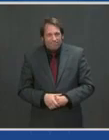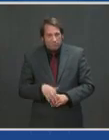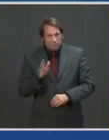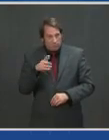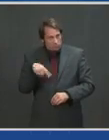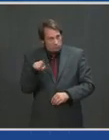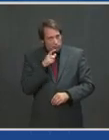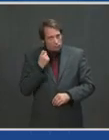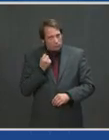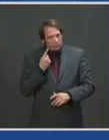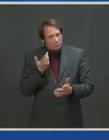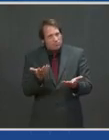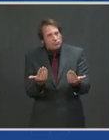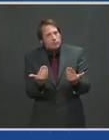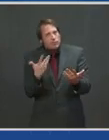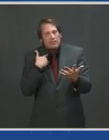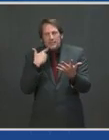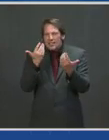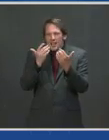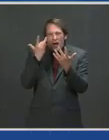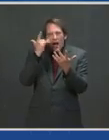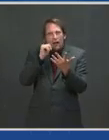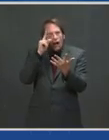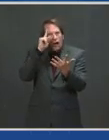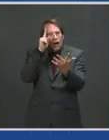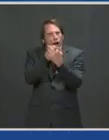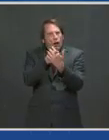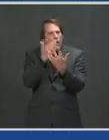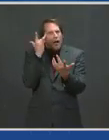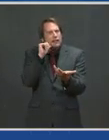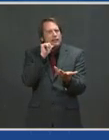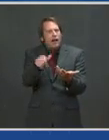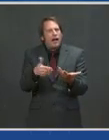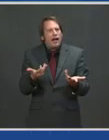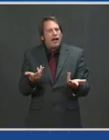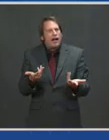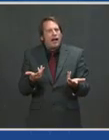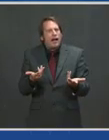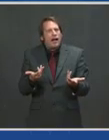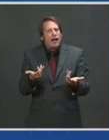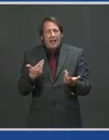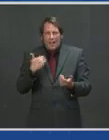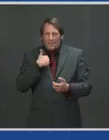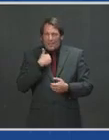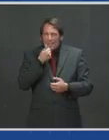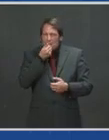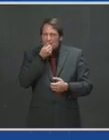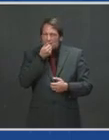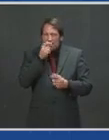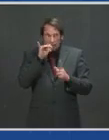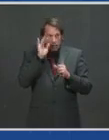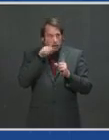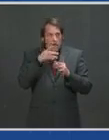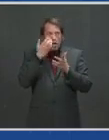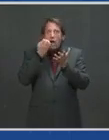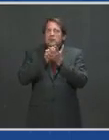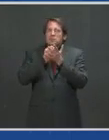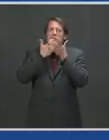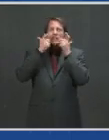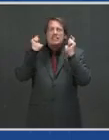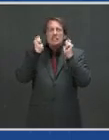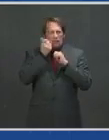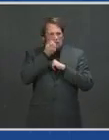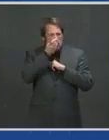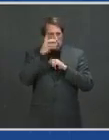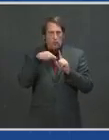One of a few major economies in the world whose public investment in research and development has